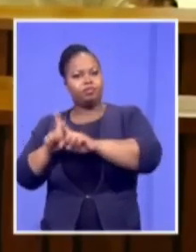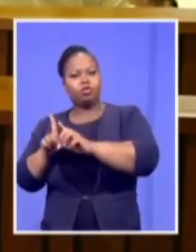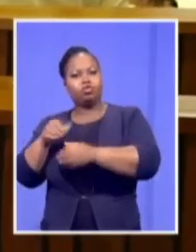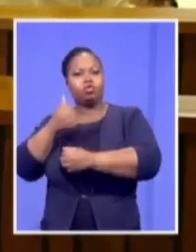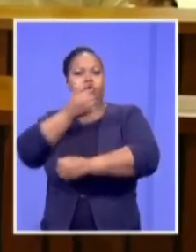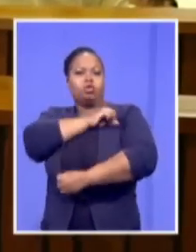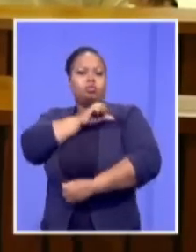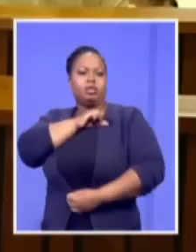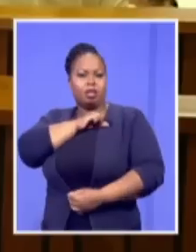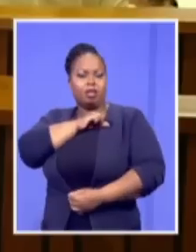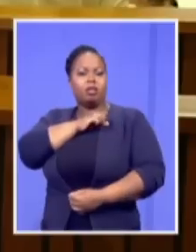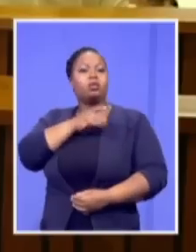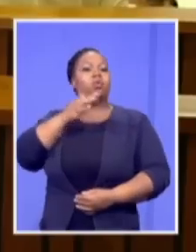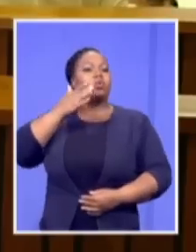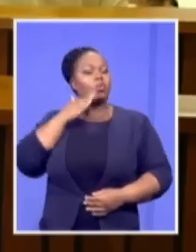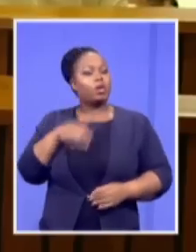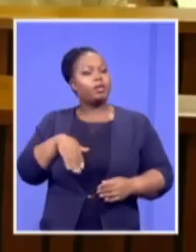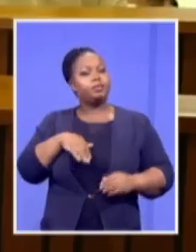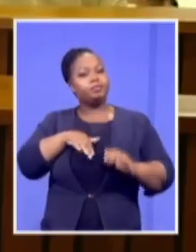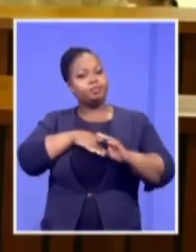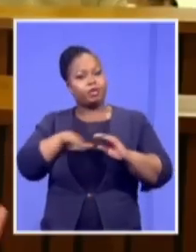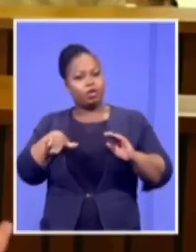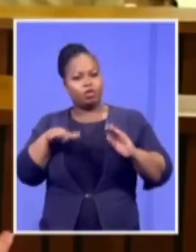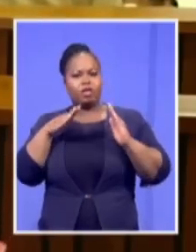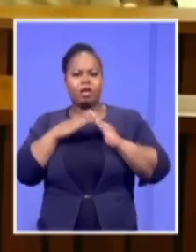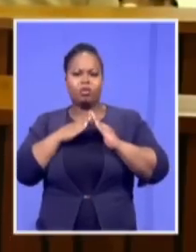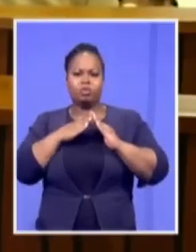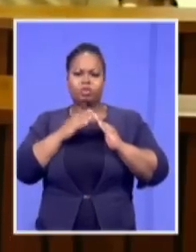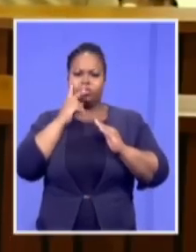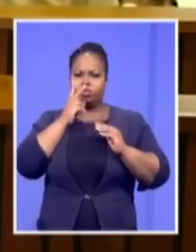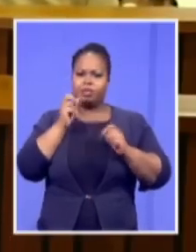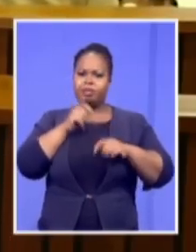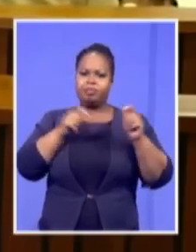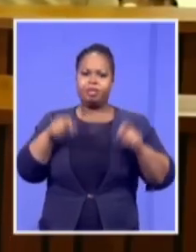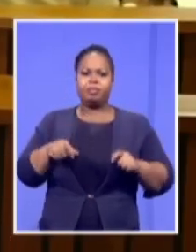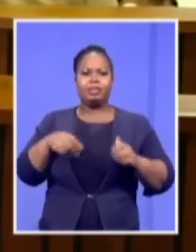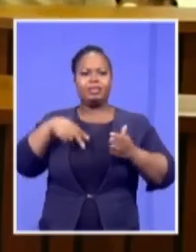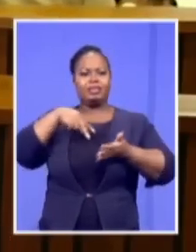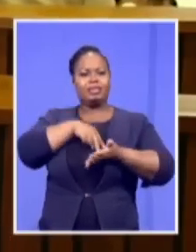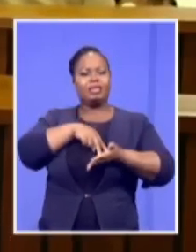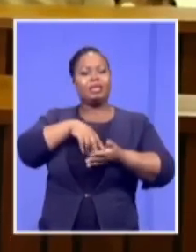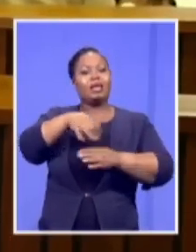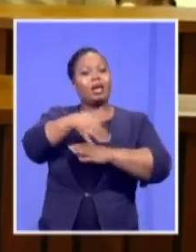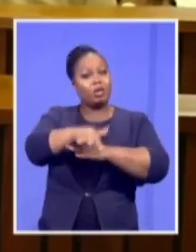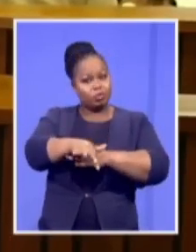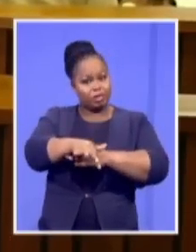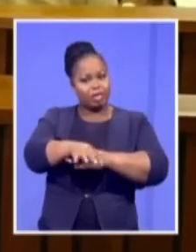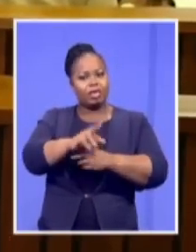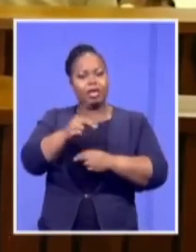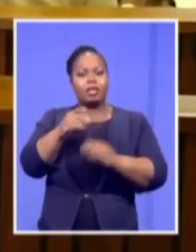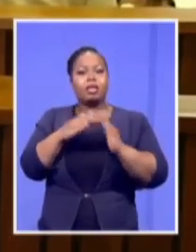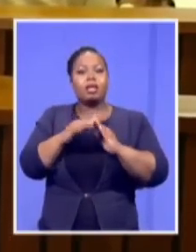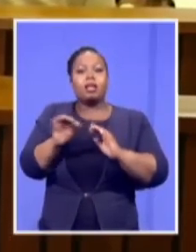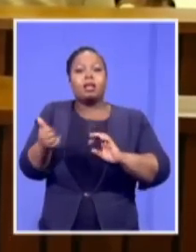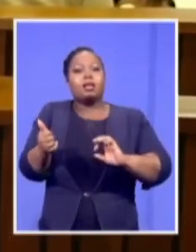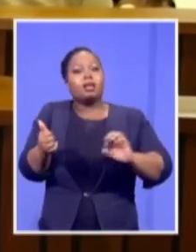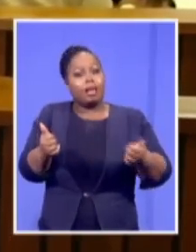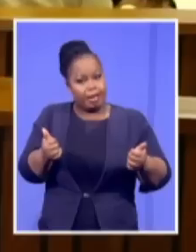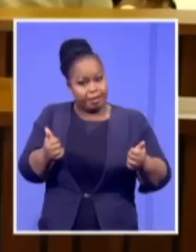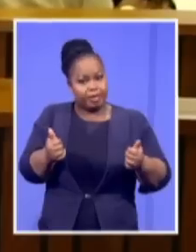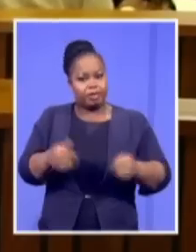then says as they came out of the house, they saw a number of people standing outside, including some of the neighbors. The neighbors